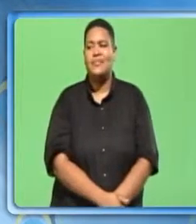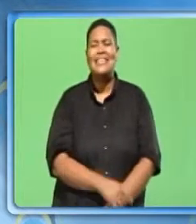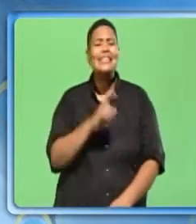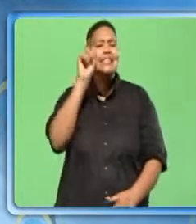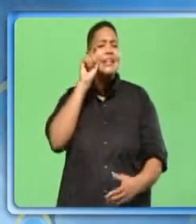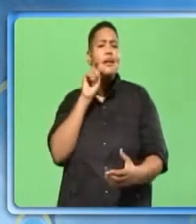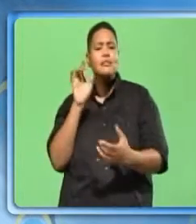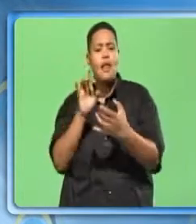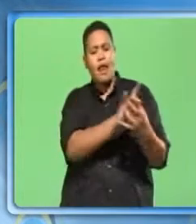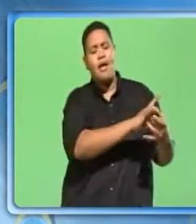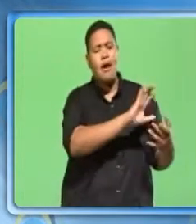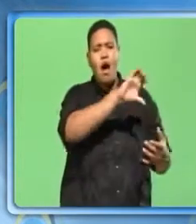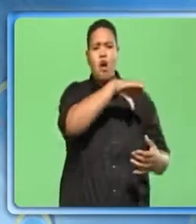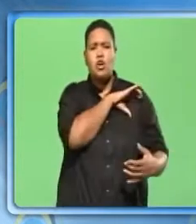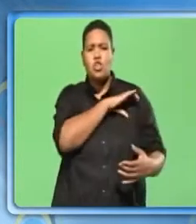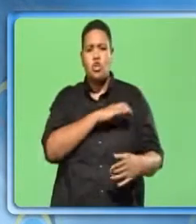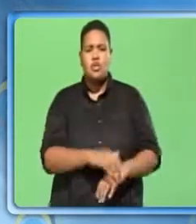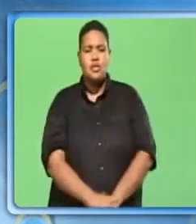Sex-linked characters.